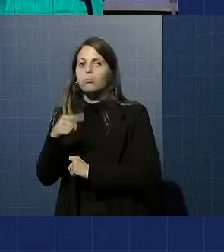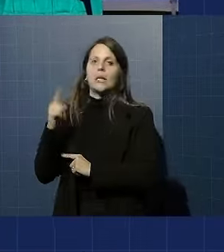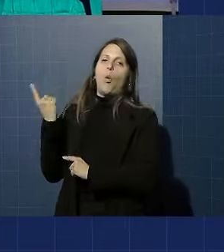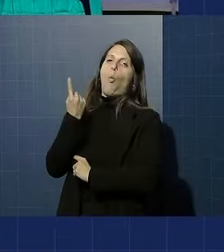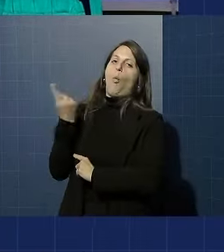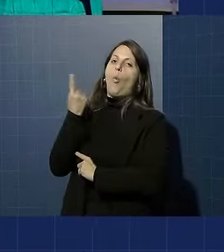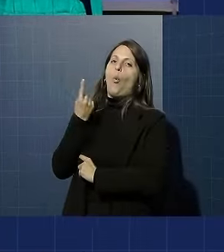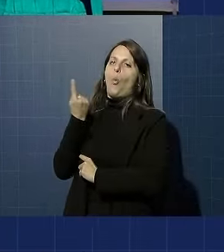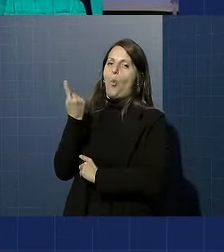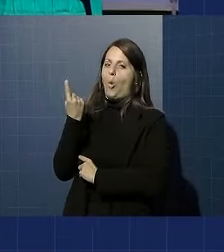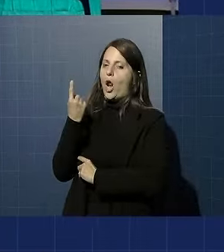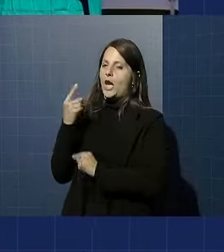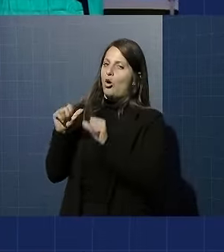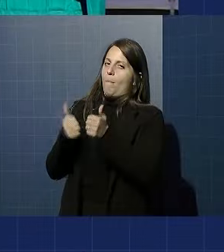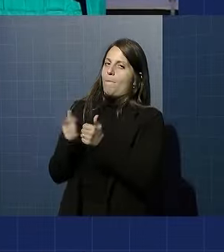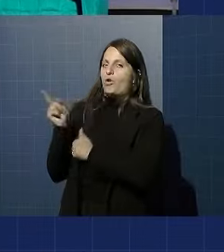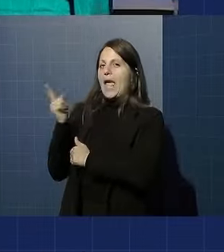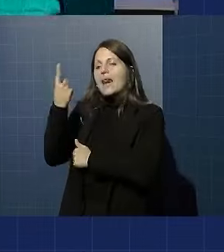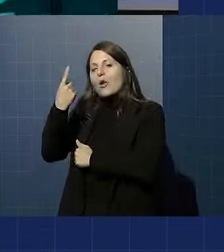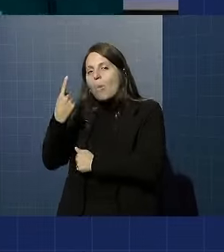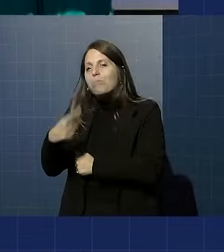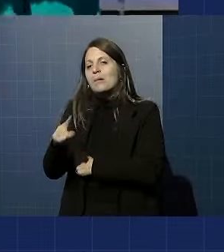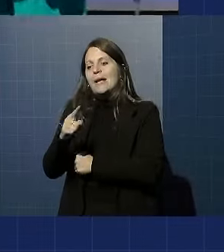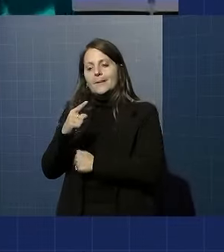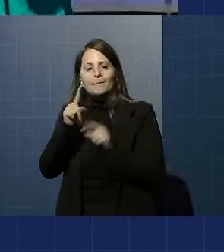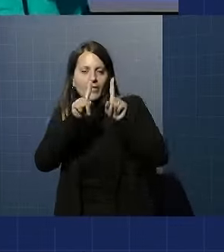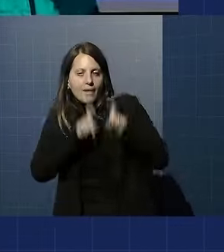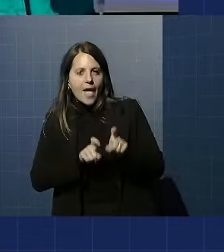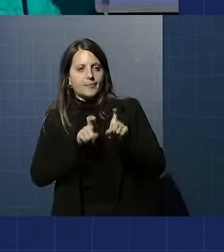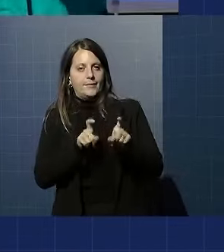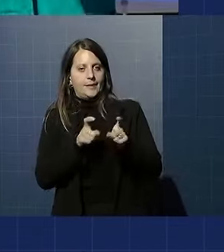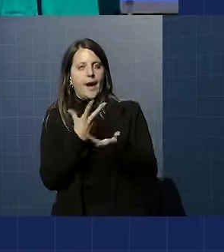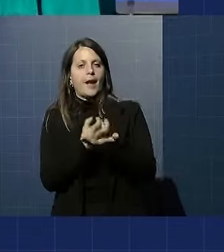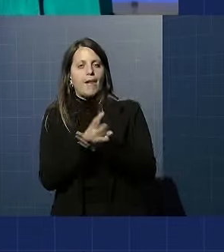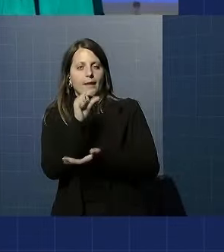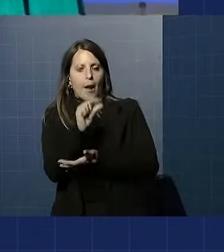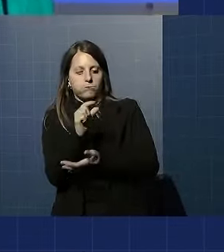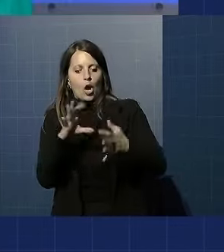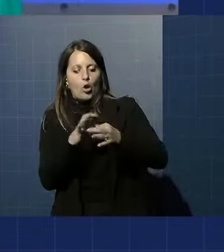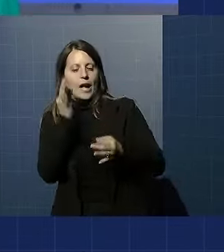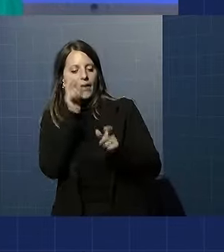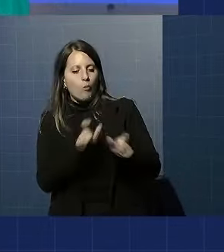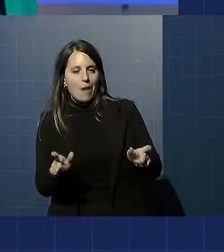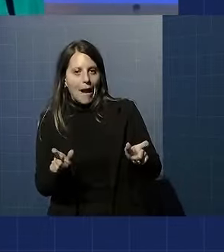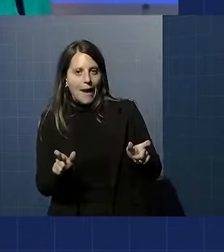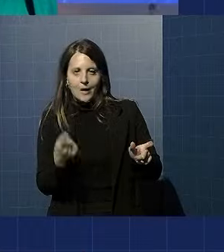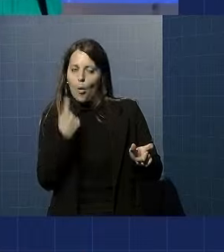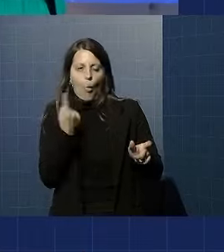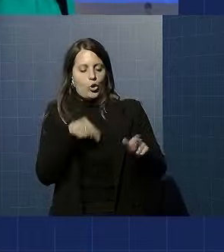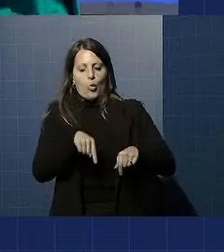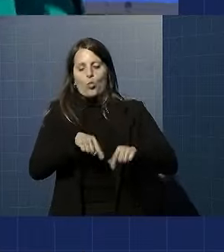Station. Now, again, given that we, during one parabola, we only have roughly 20 seconds